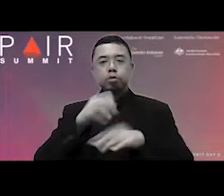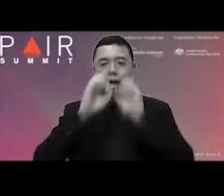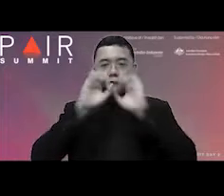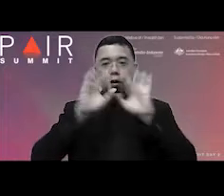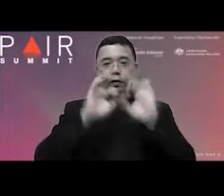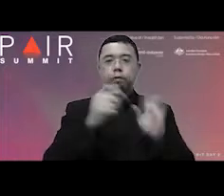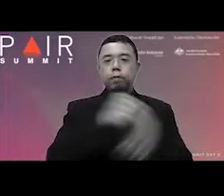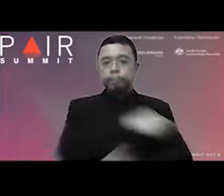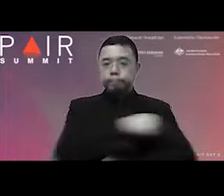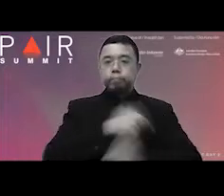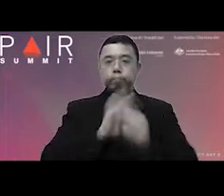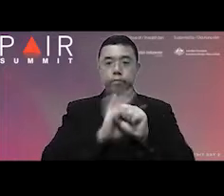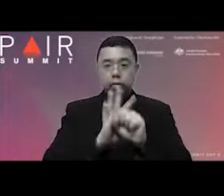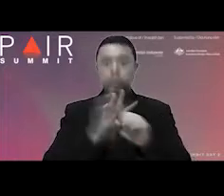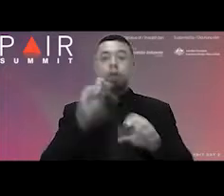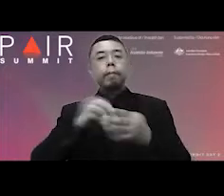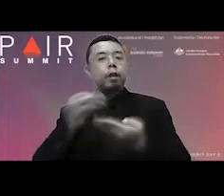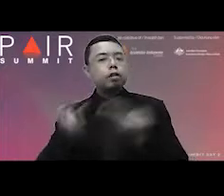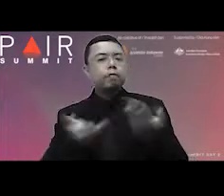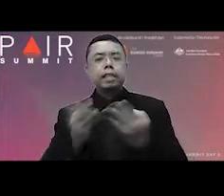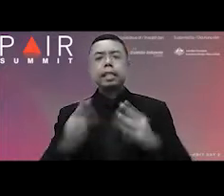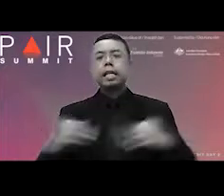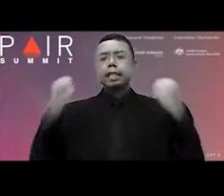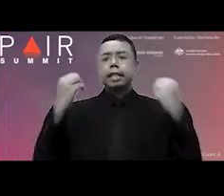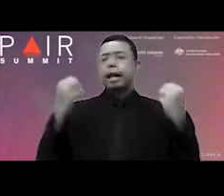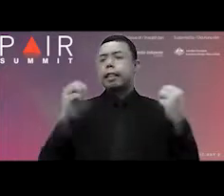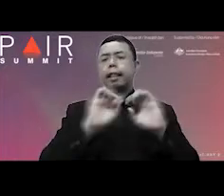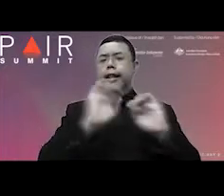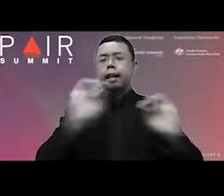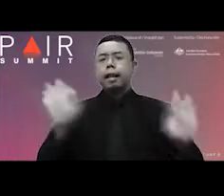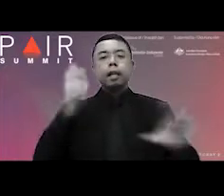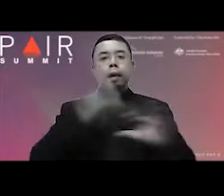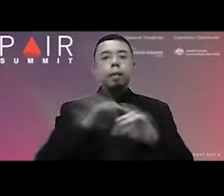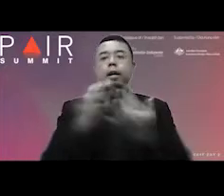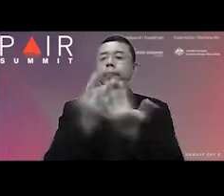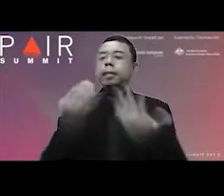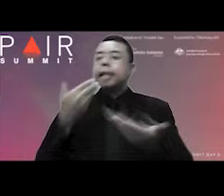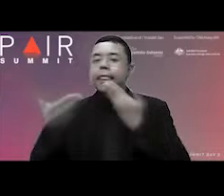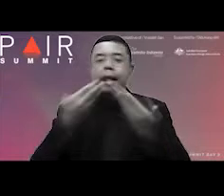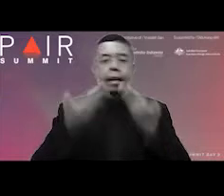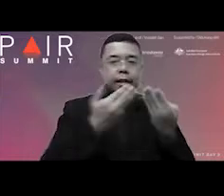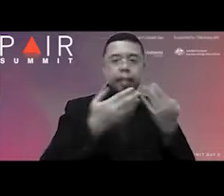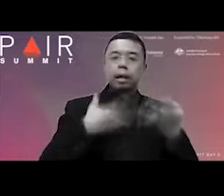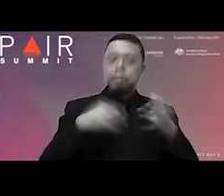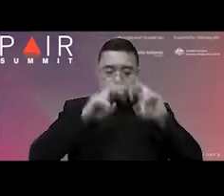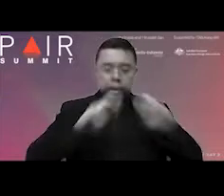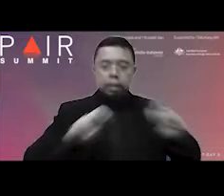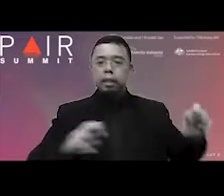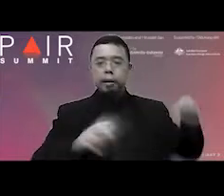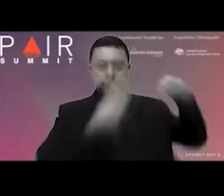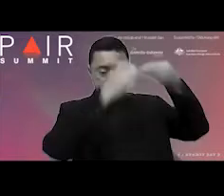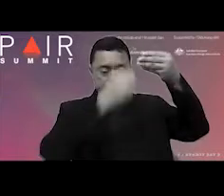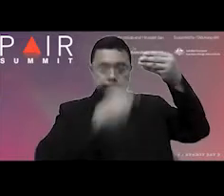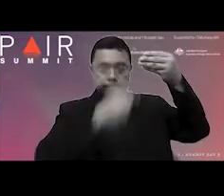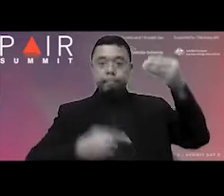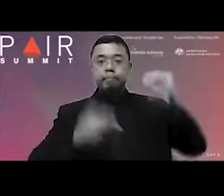the community. So we would like to explore with the current situations further and identify key